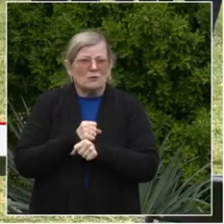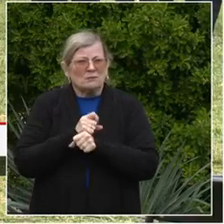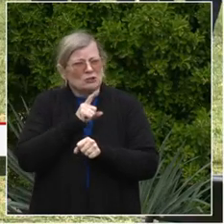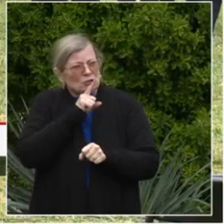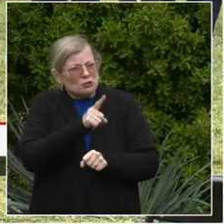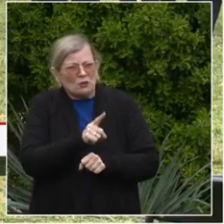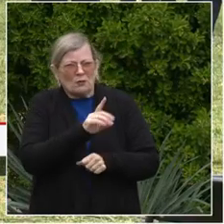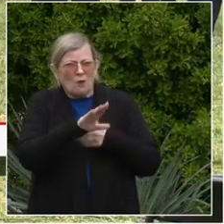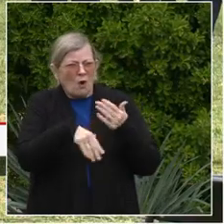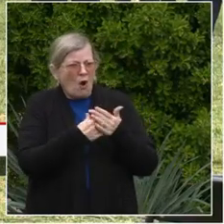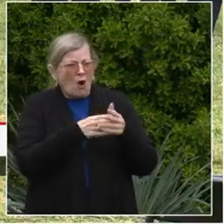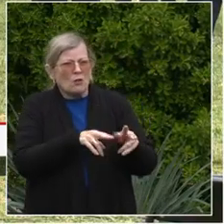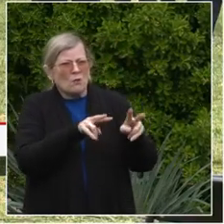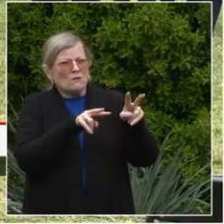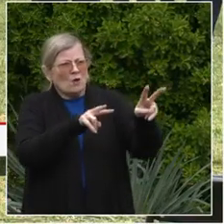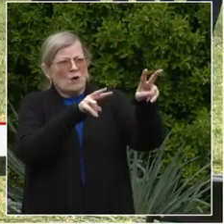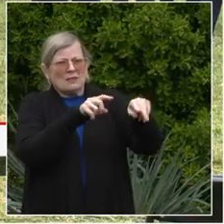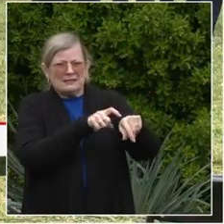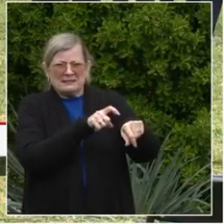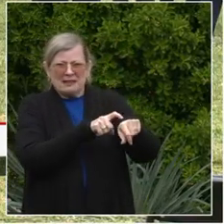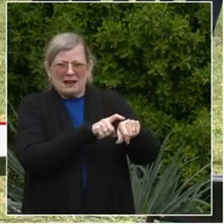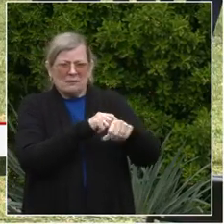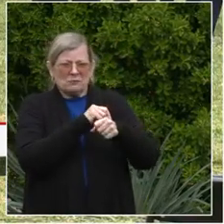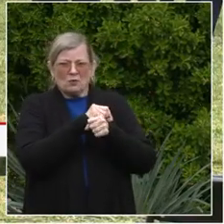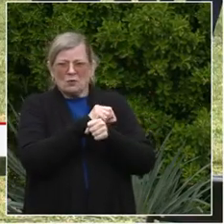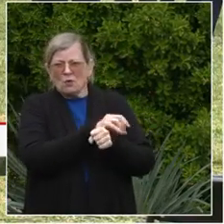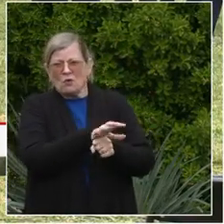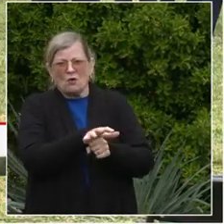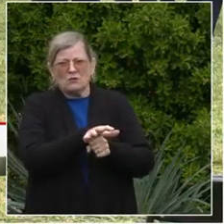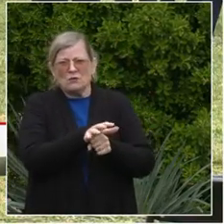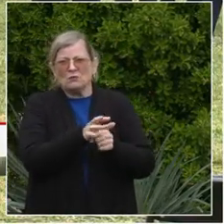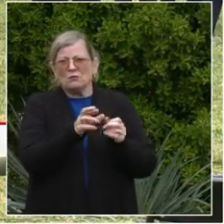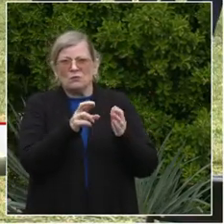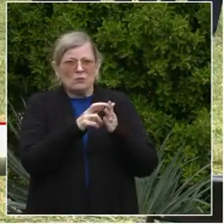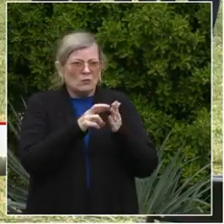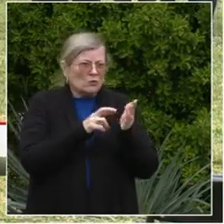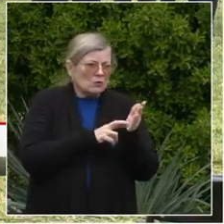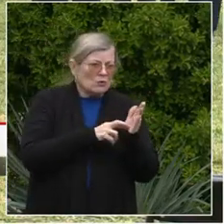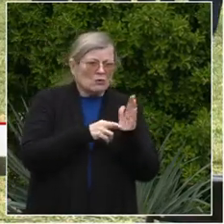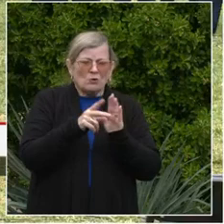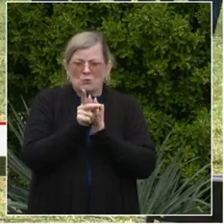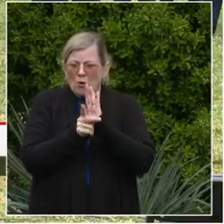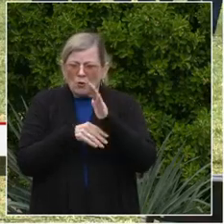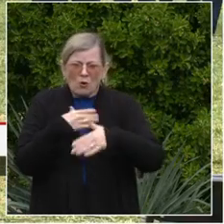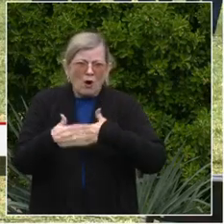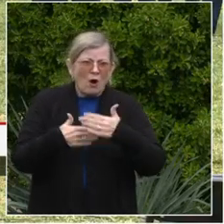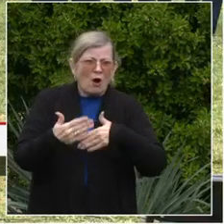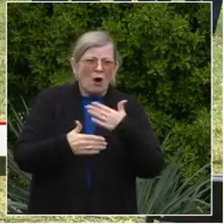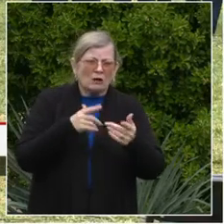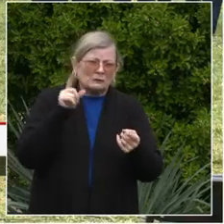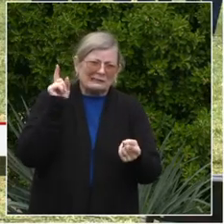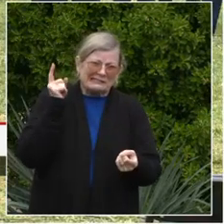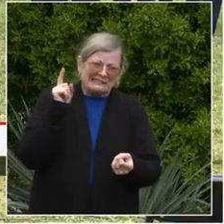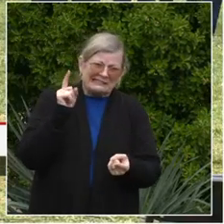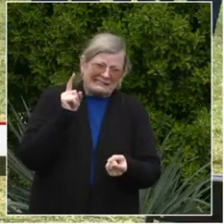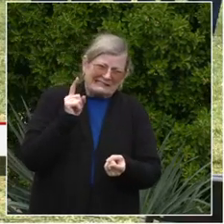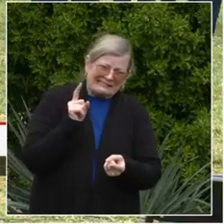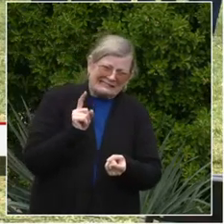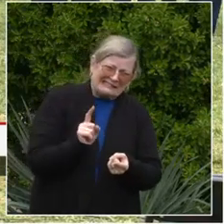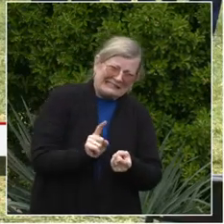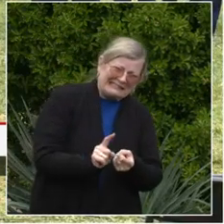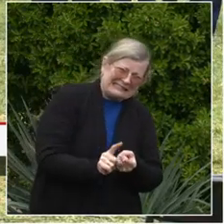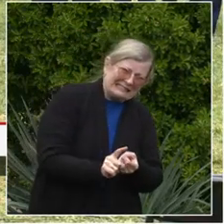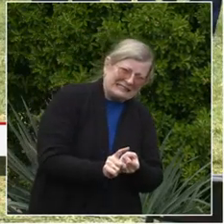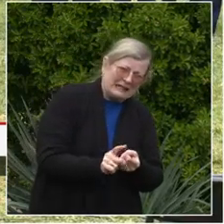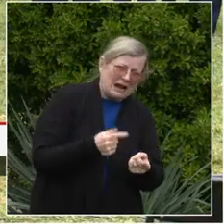roll back some of those COVID protocols in the jail to keep the incidence of COVID down. And I